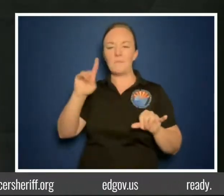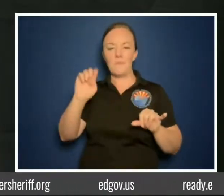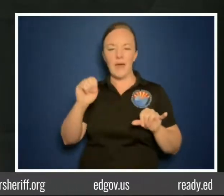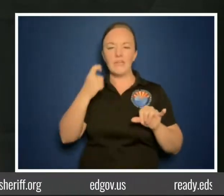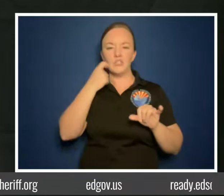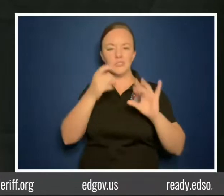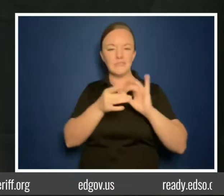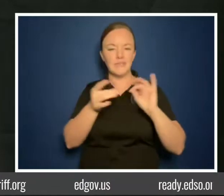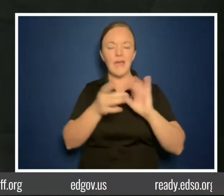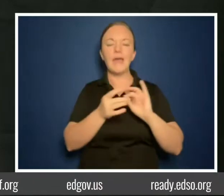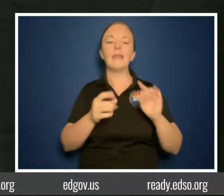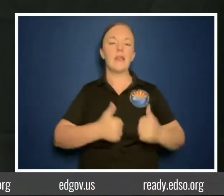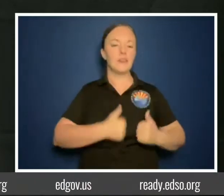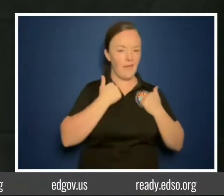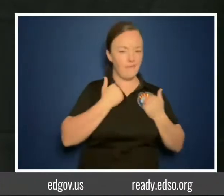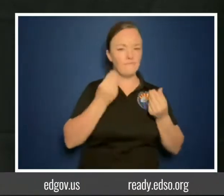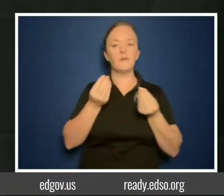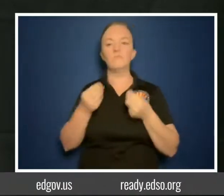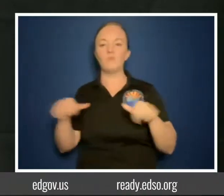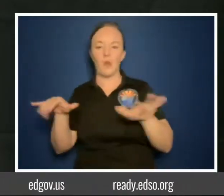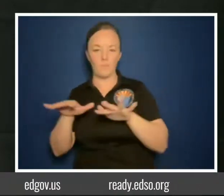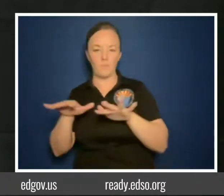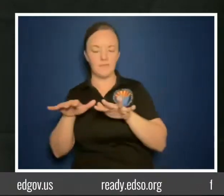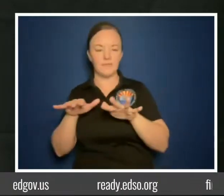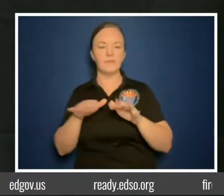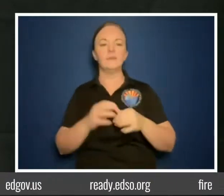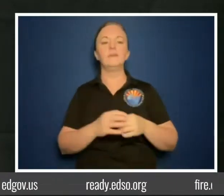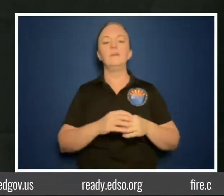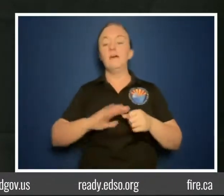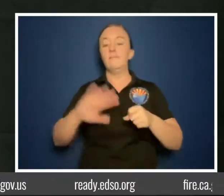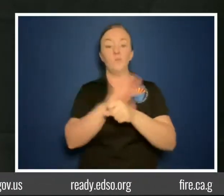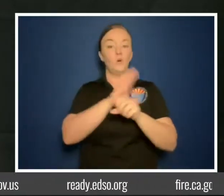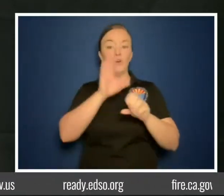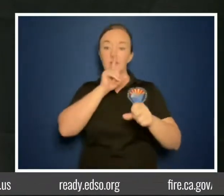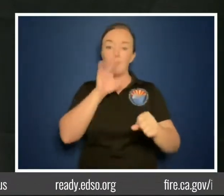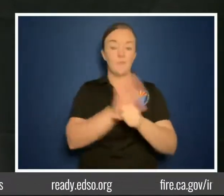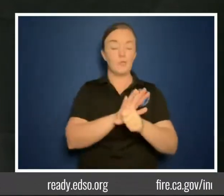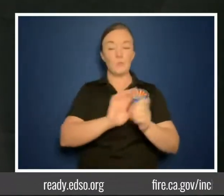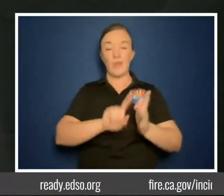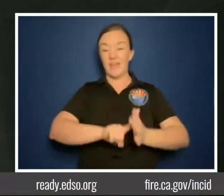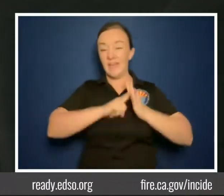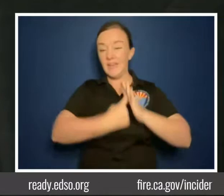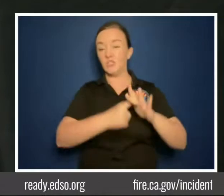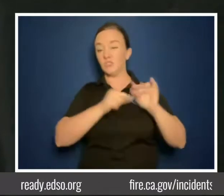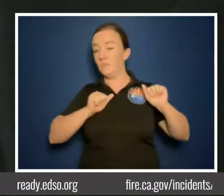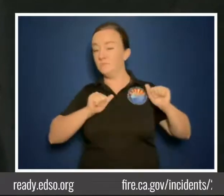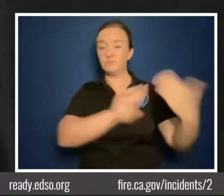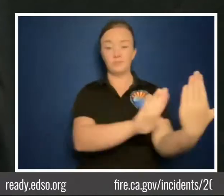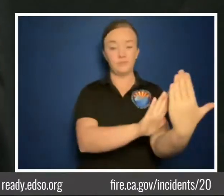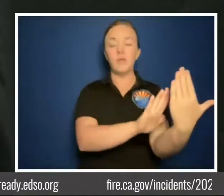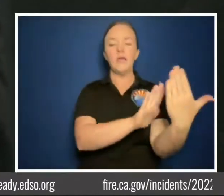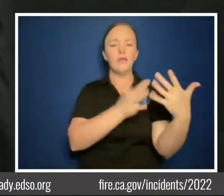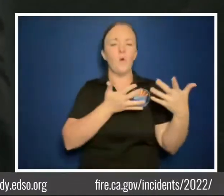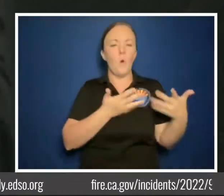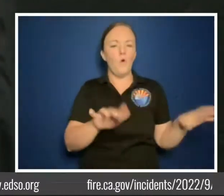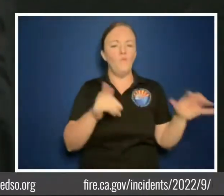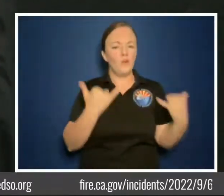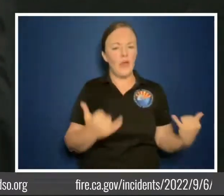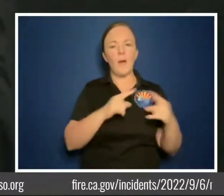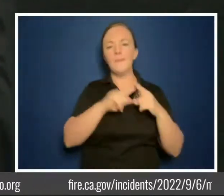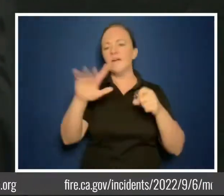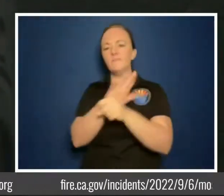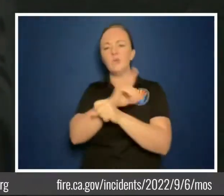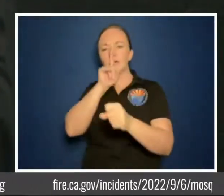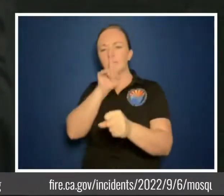full commitment to an aggressive initial attack, which is over now, but that same full commitment to aggressive firefighting until this incident